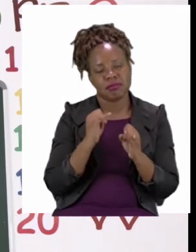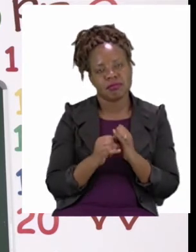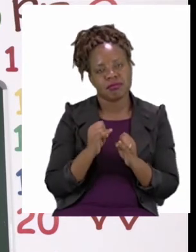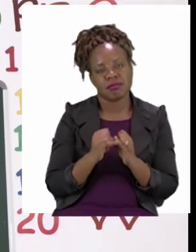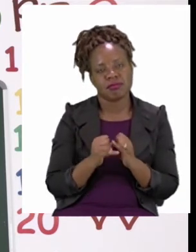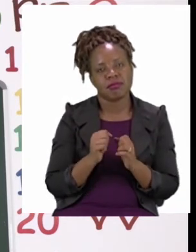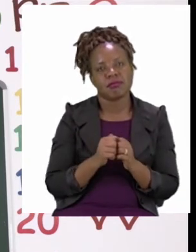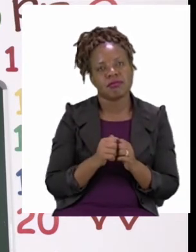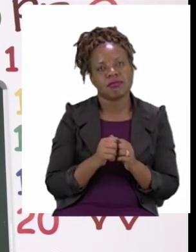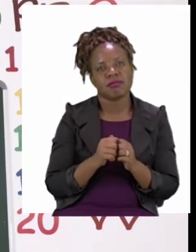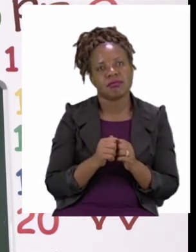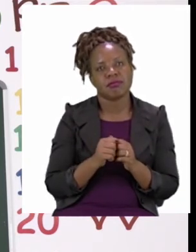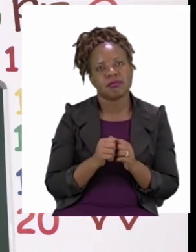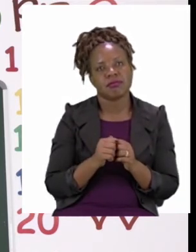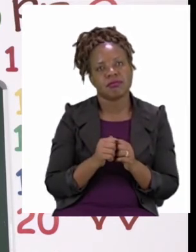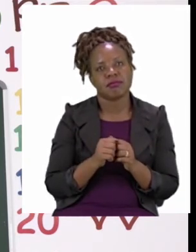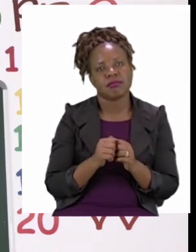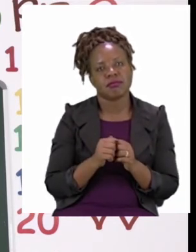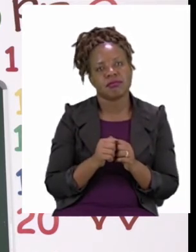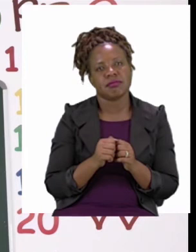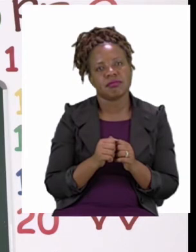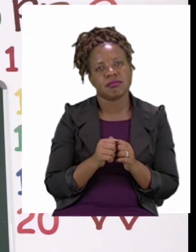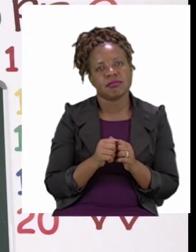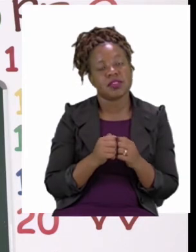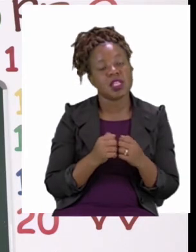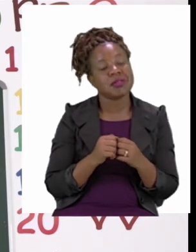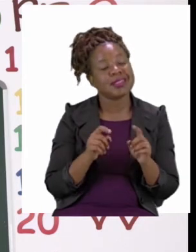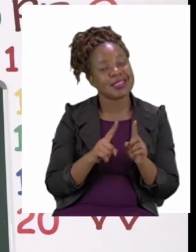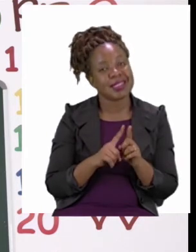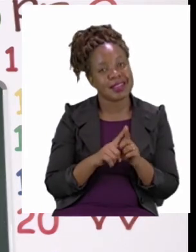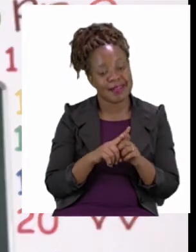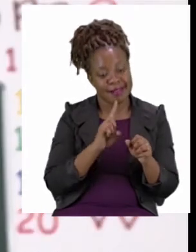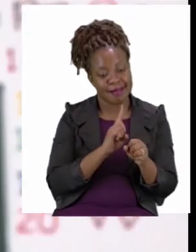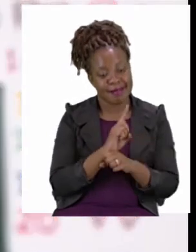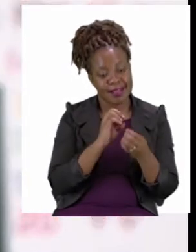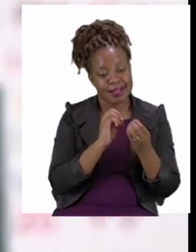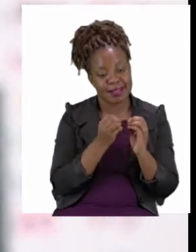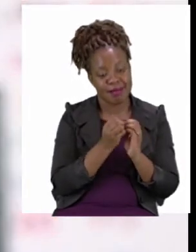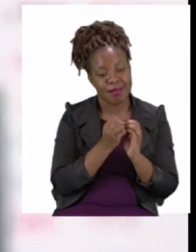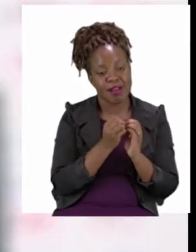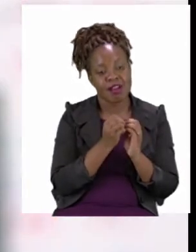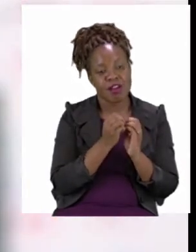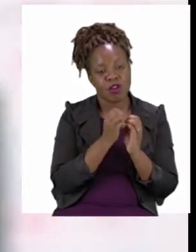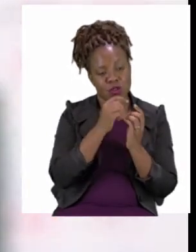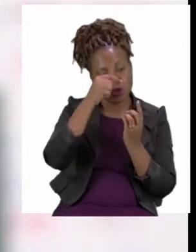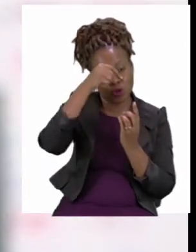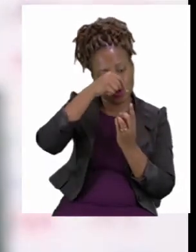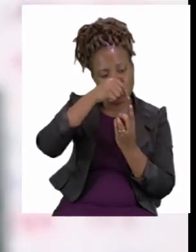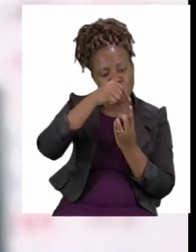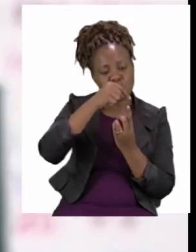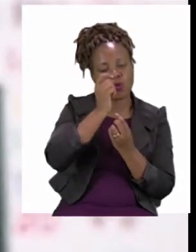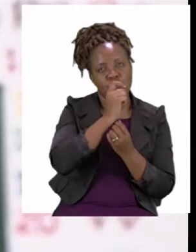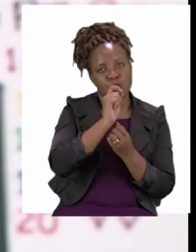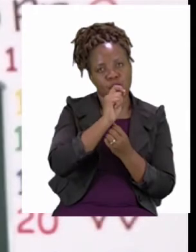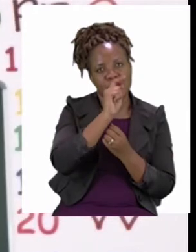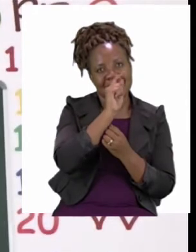do together, we first put our tens on top of the first digit, and then